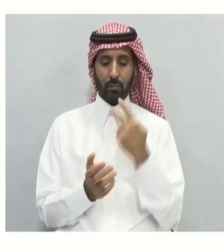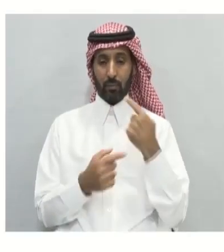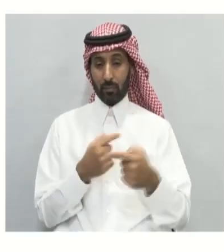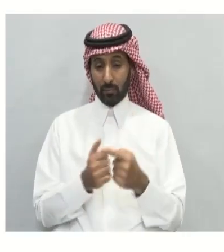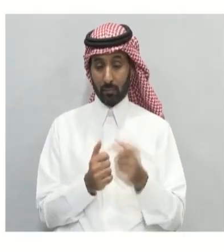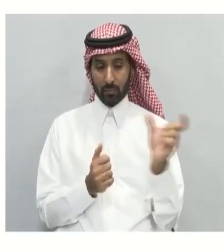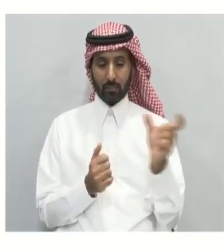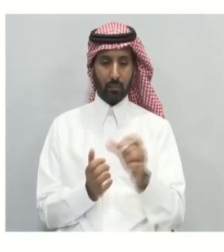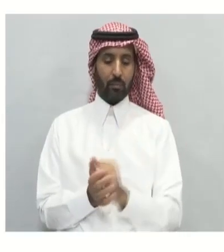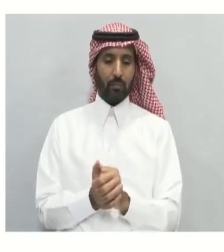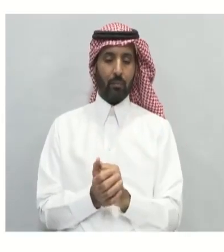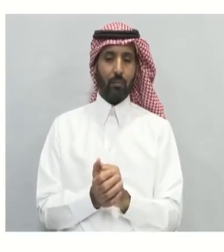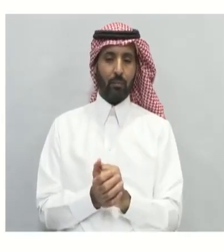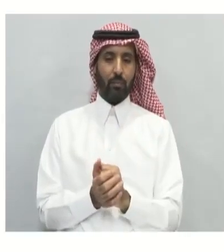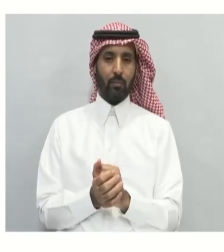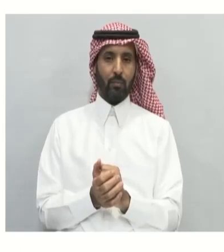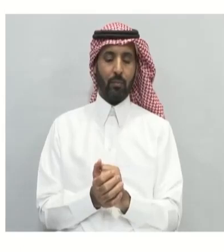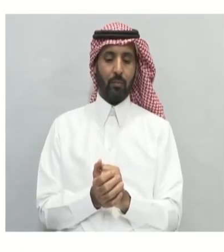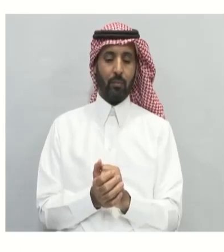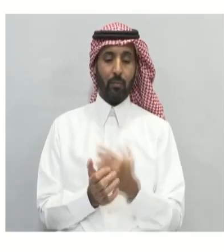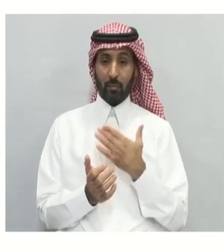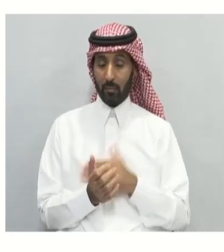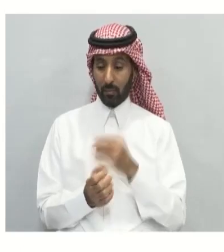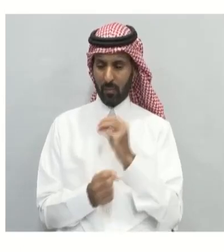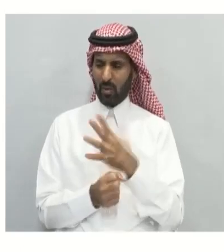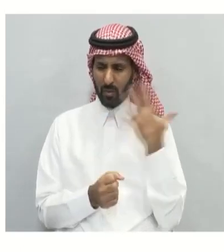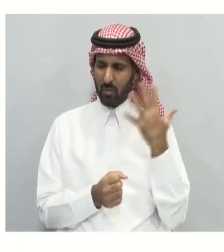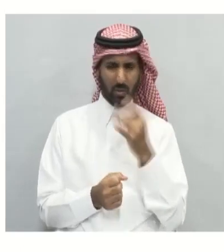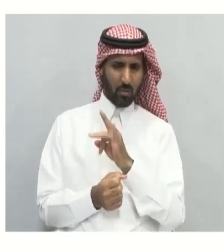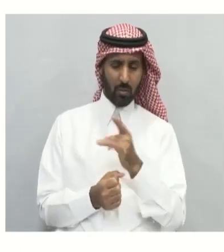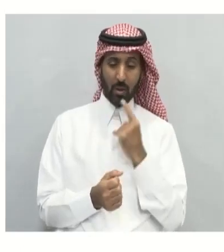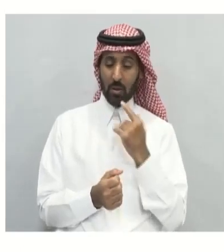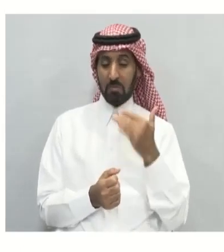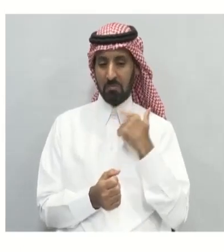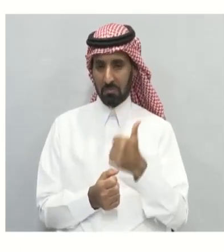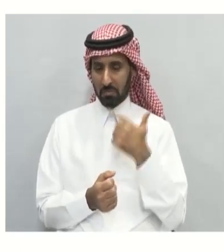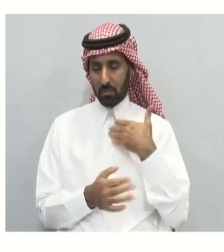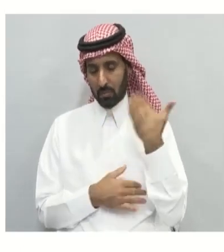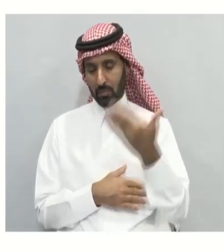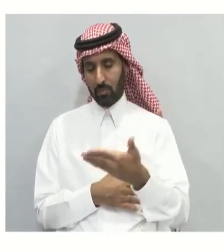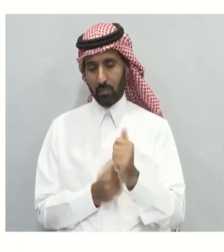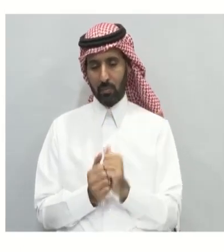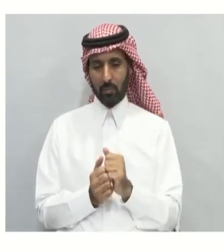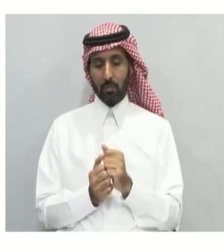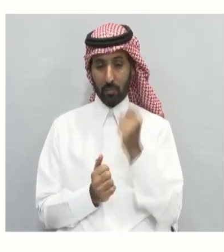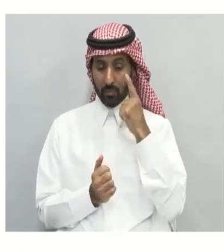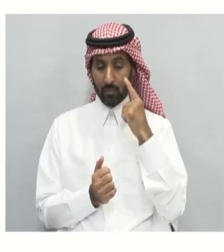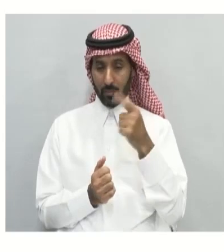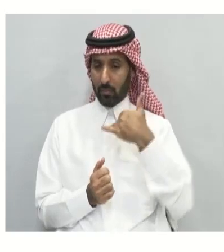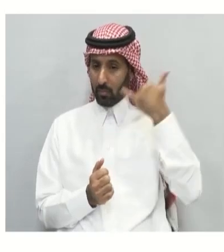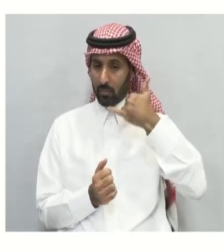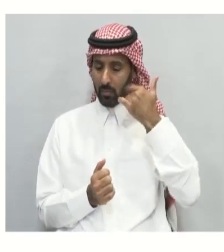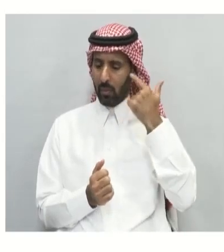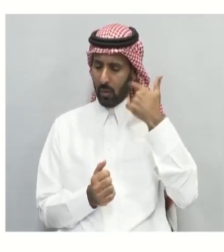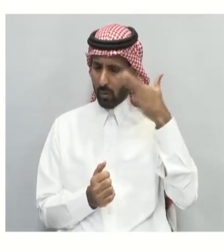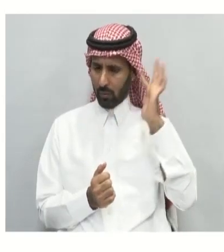with the other one. In here, please don't worry. He will be fine and you can call him